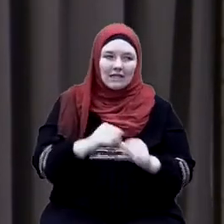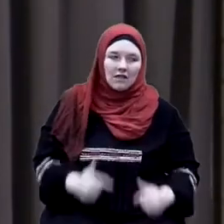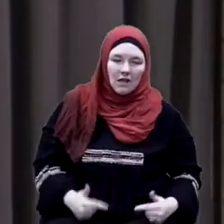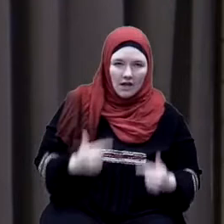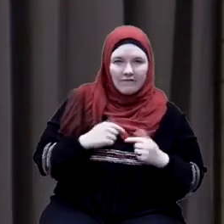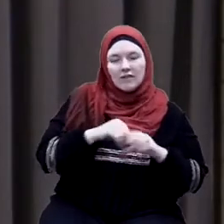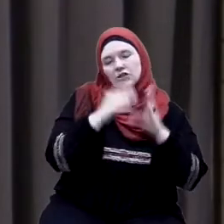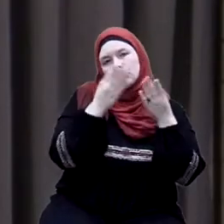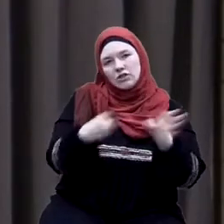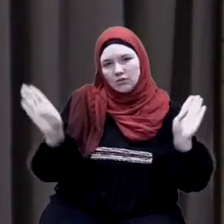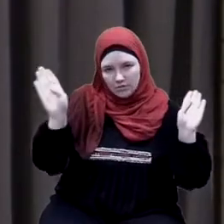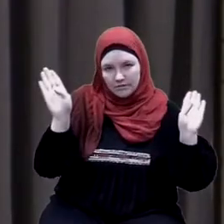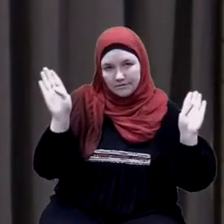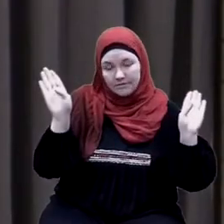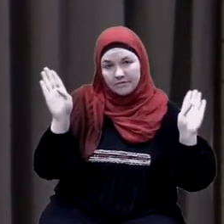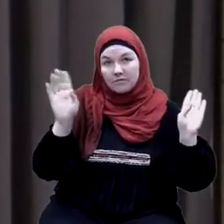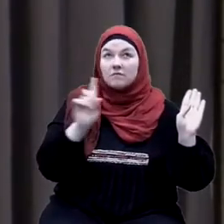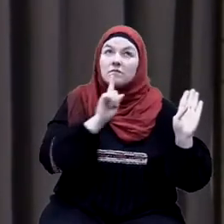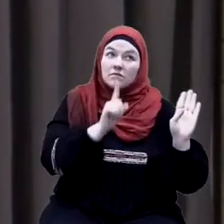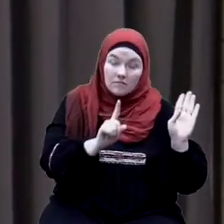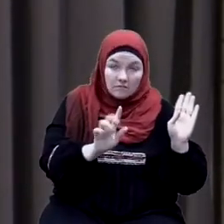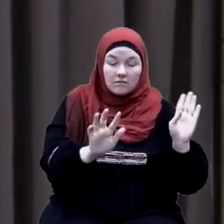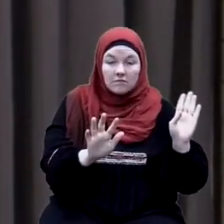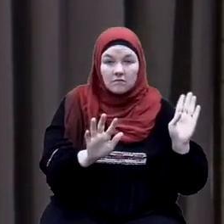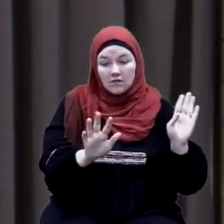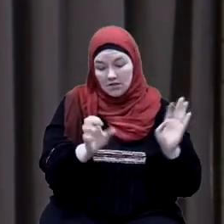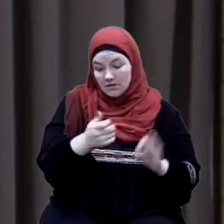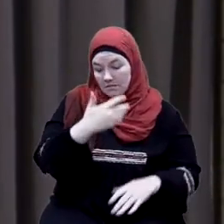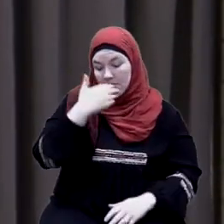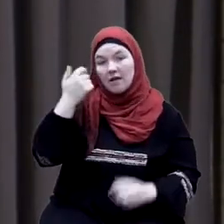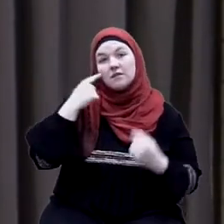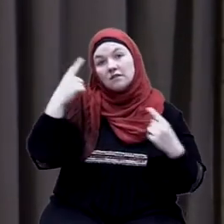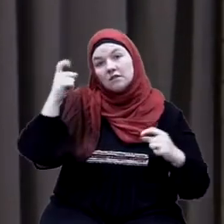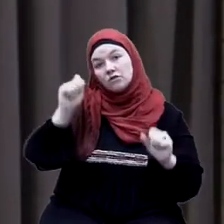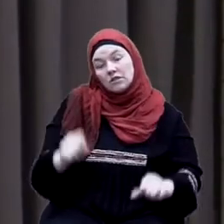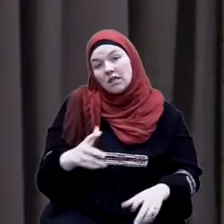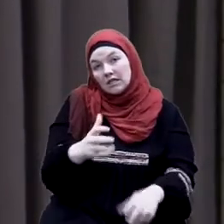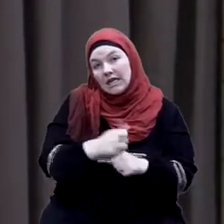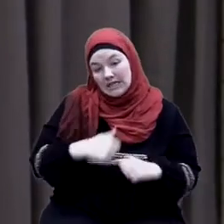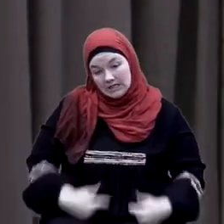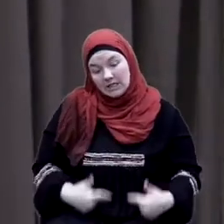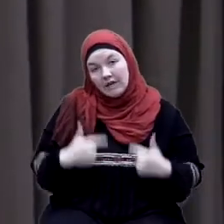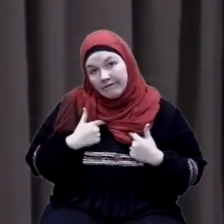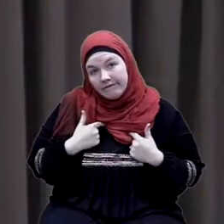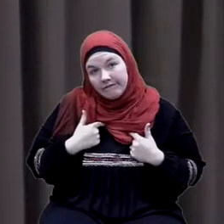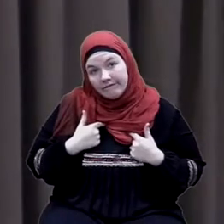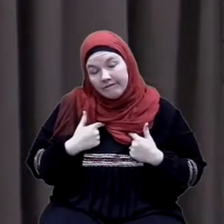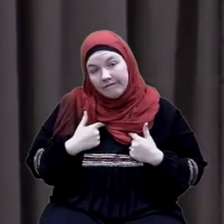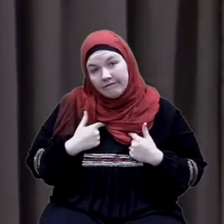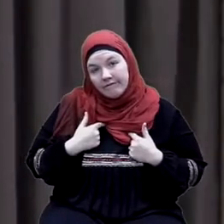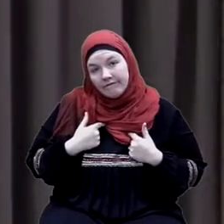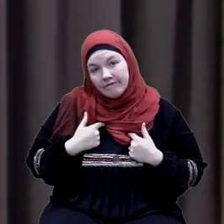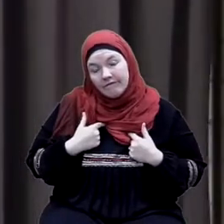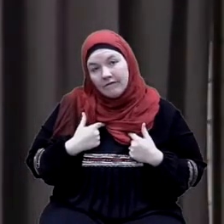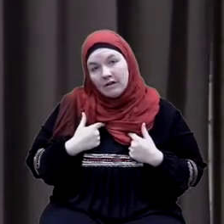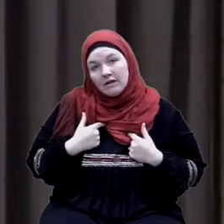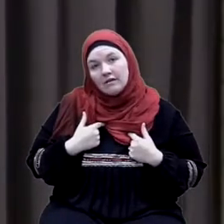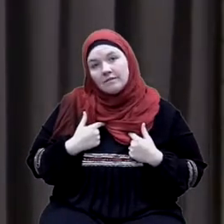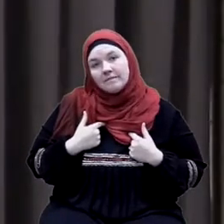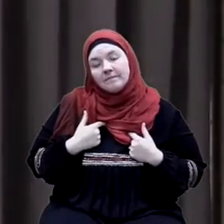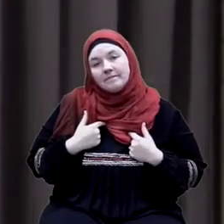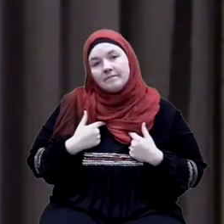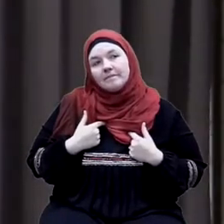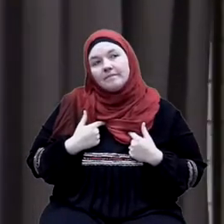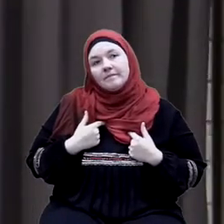life in general. Actually, the best success you can achieve in this life is to